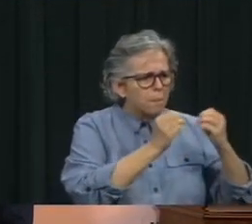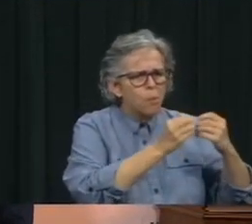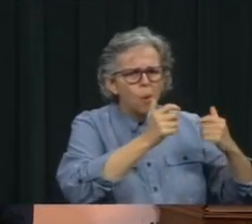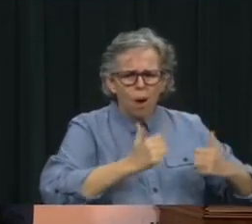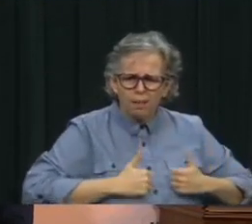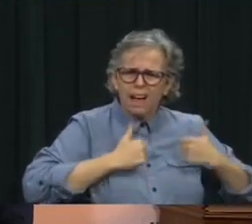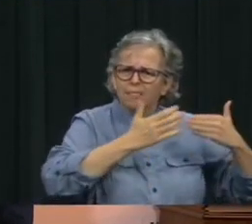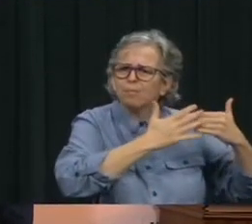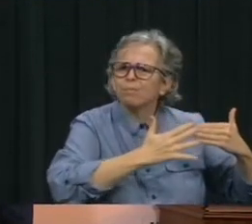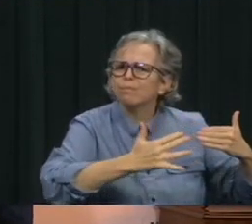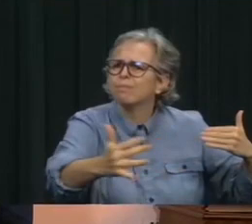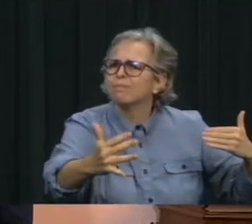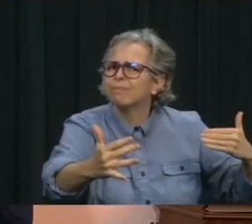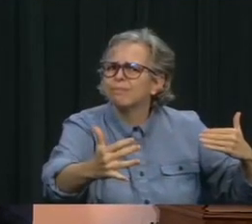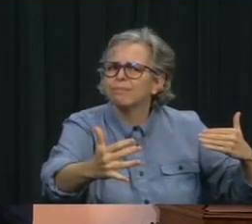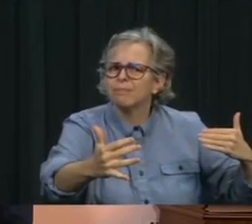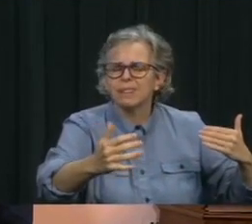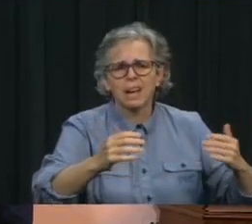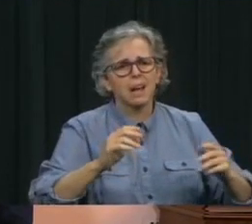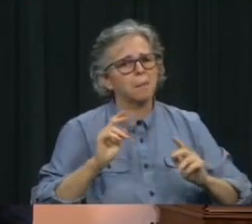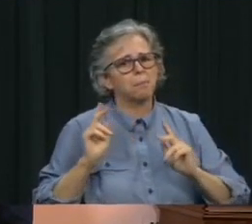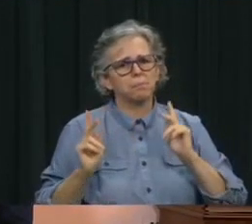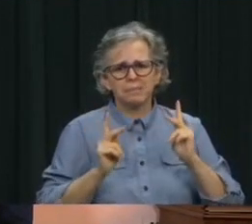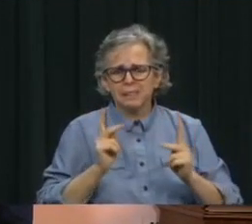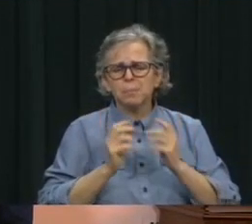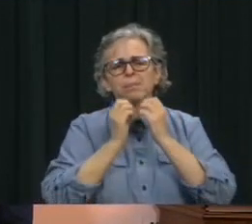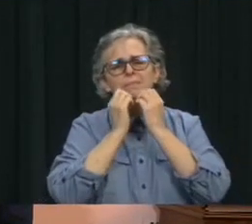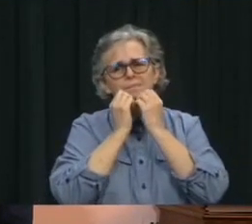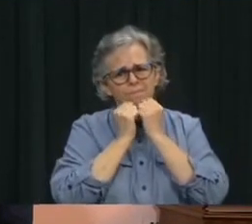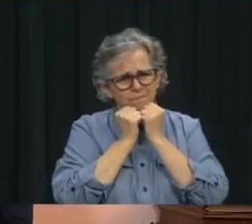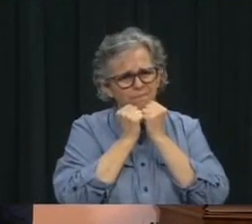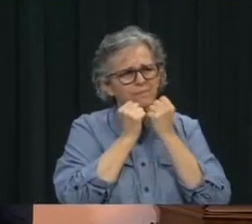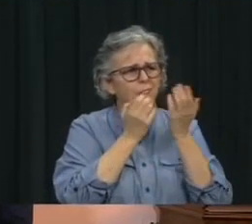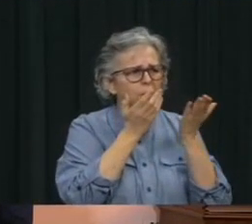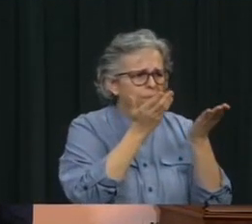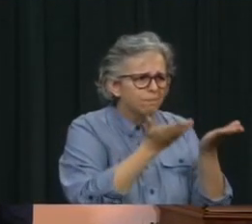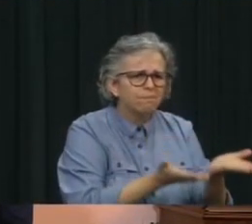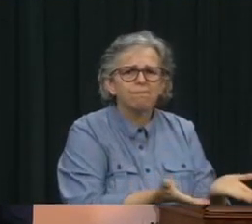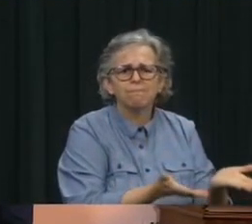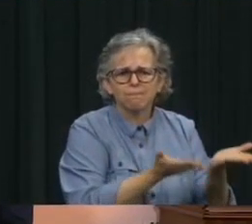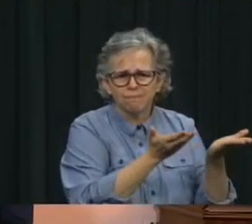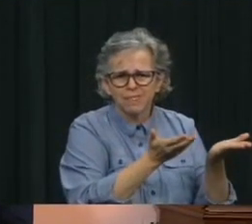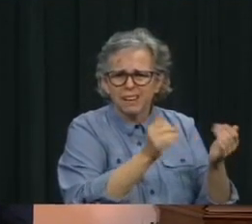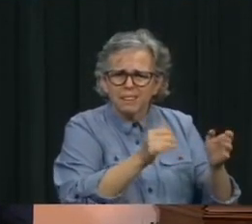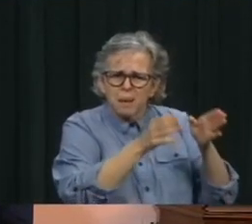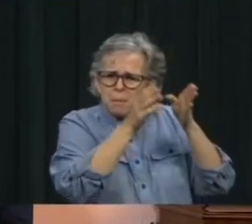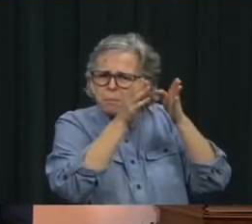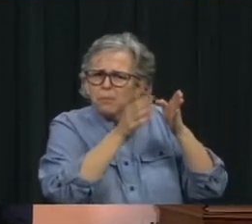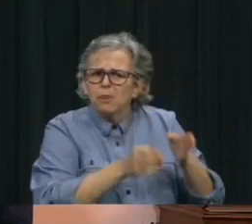was cherished by the people in their family and in their community.